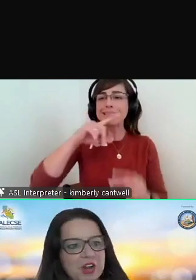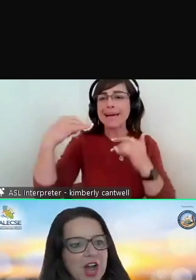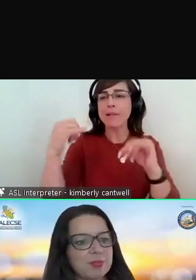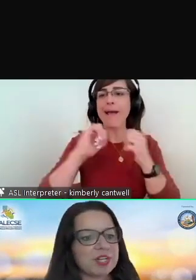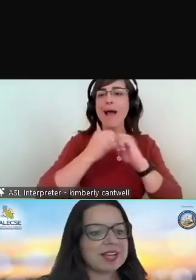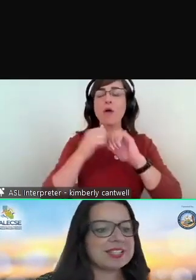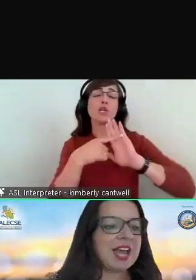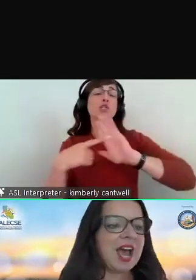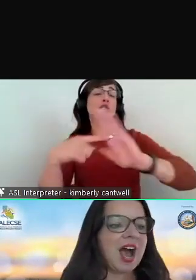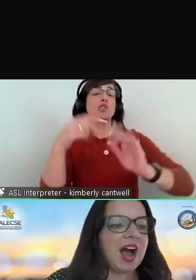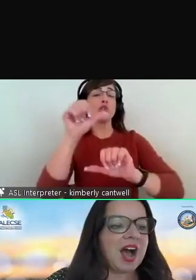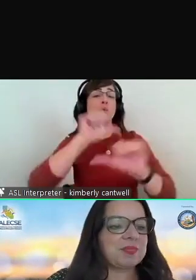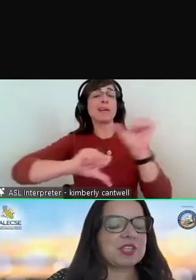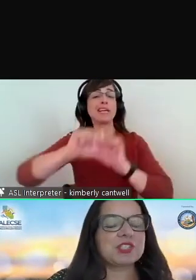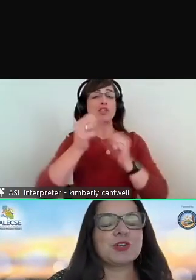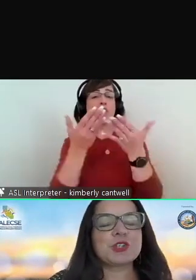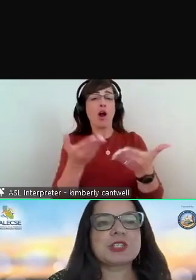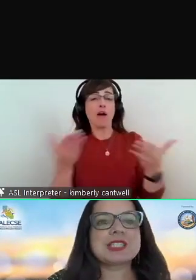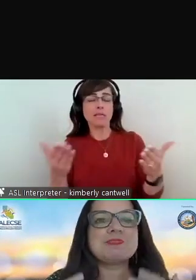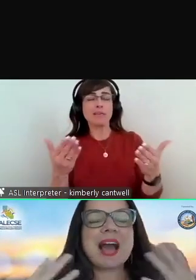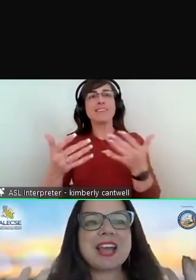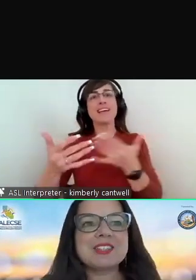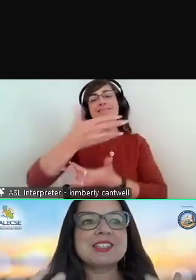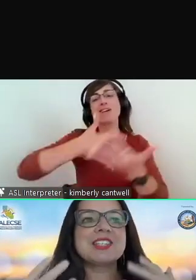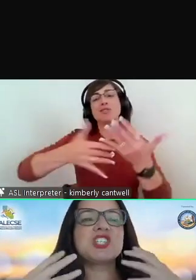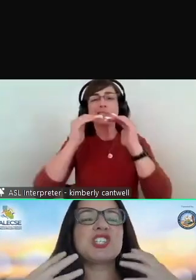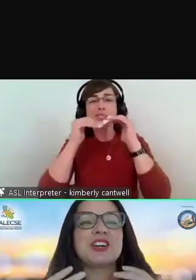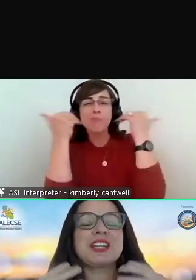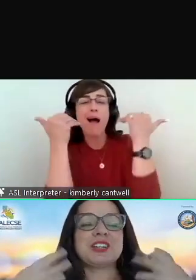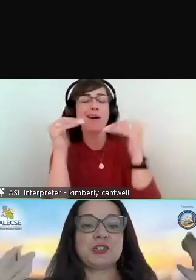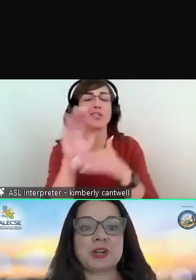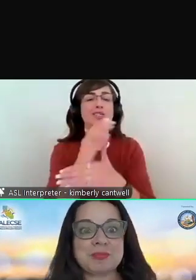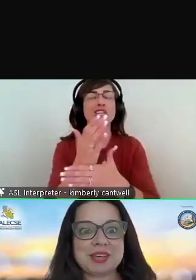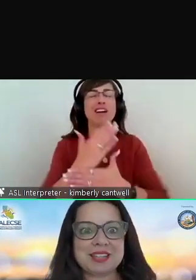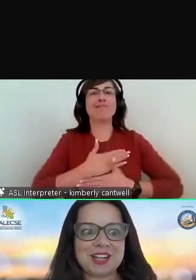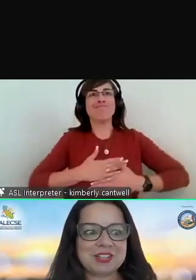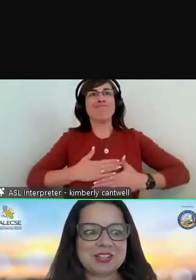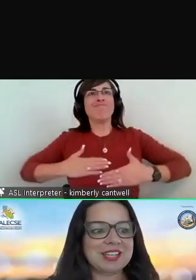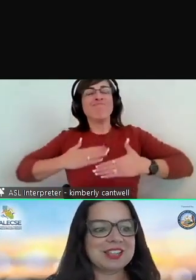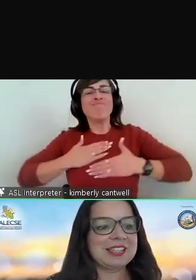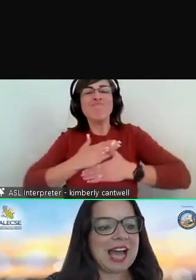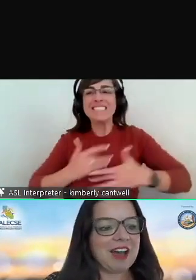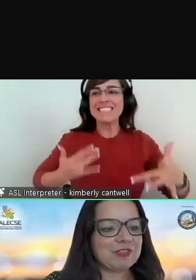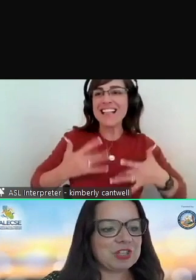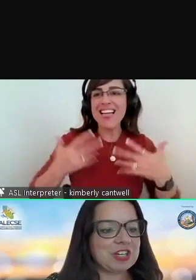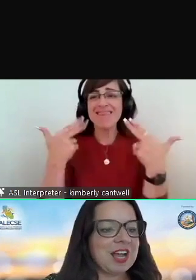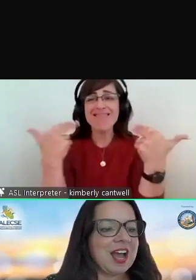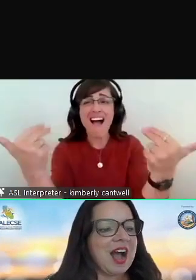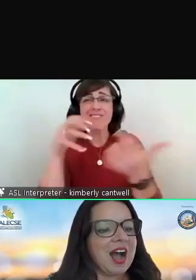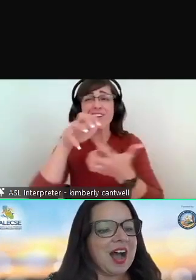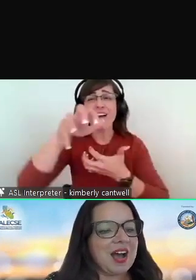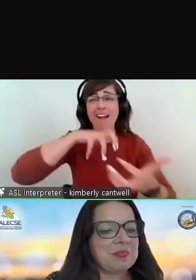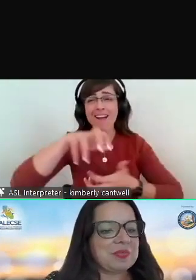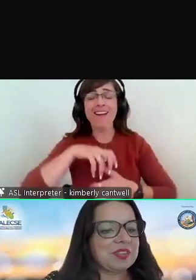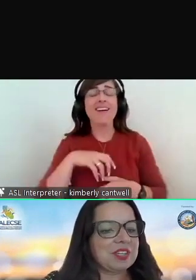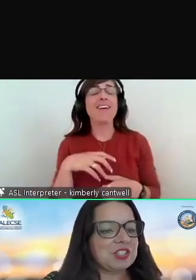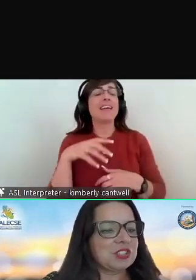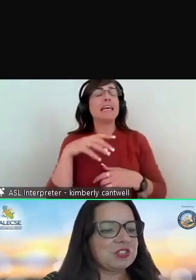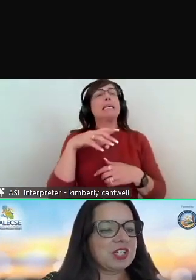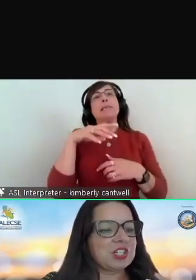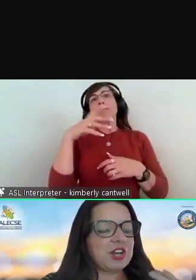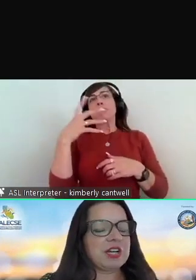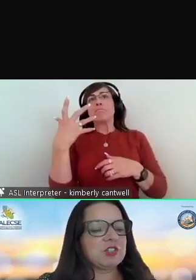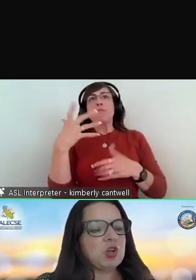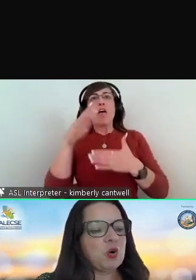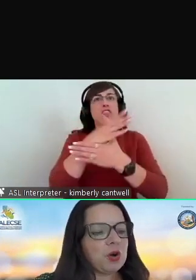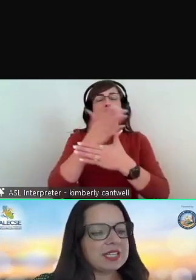other objects, the social smiles, the shared enjoyment that you're seeing, the laughter,